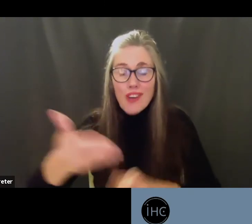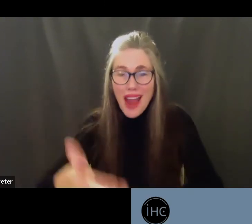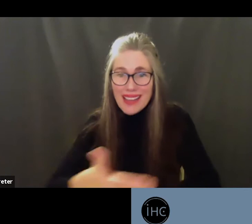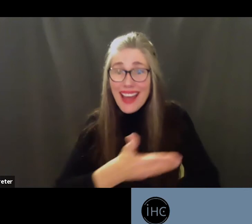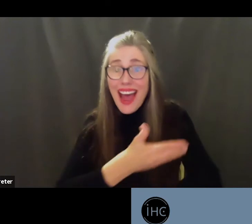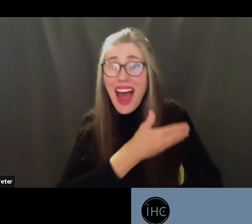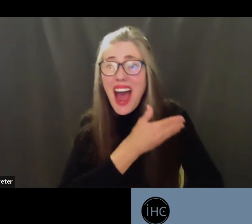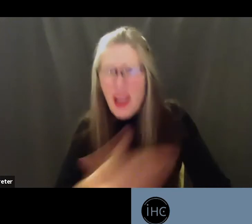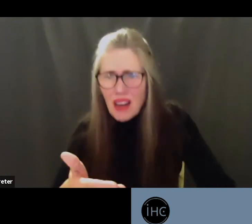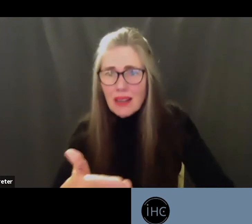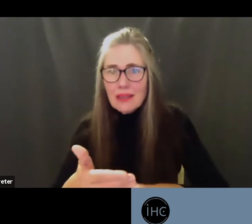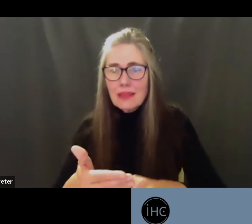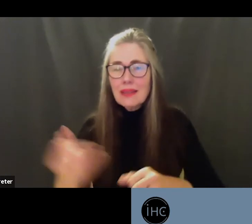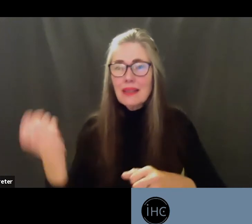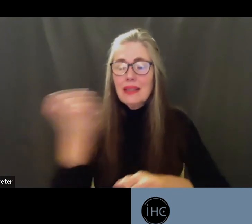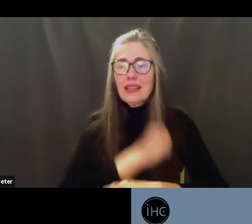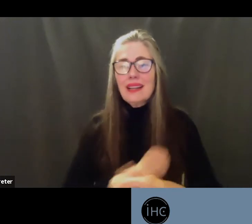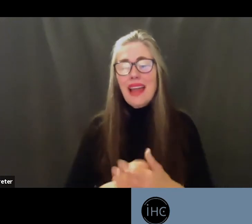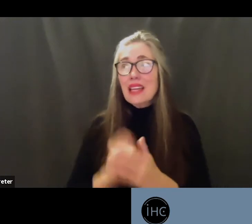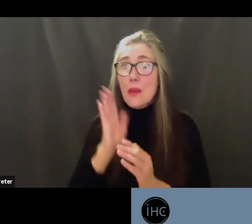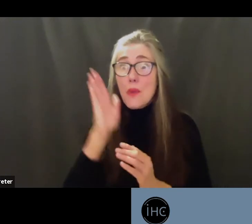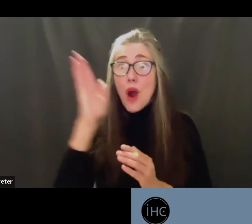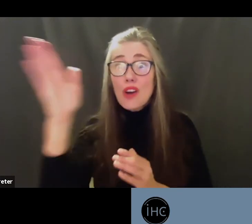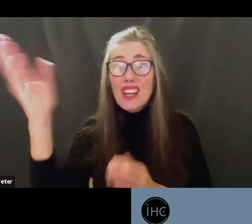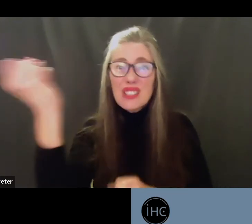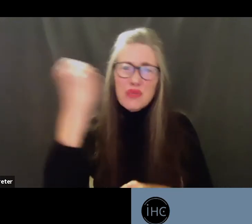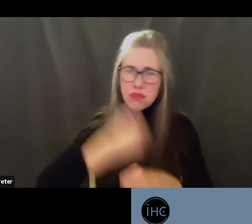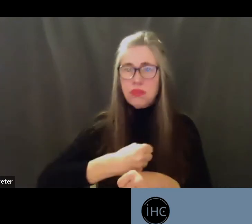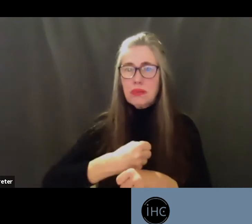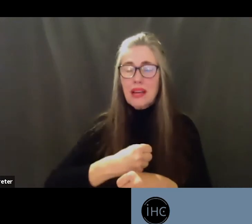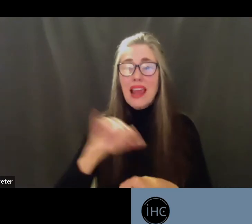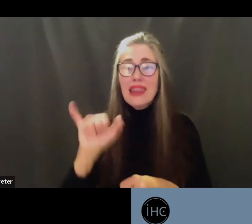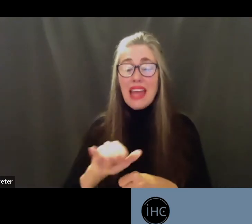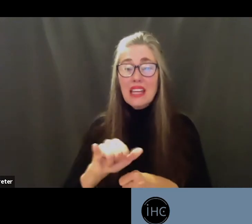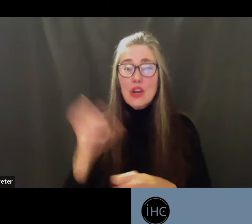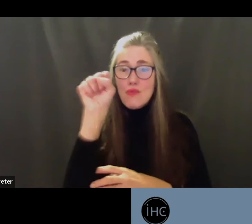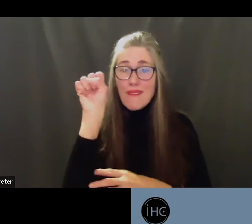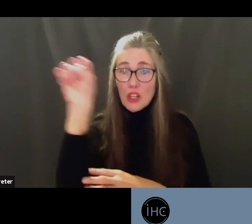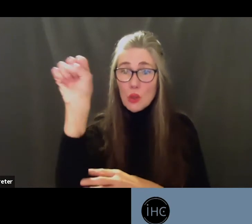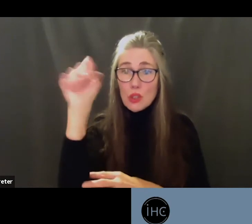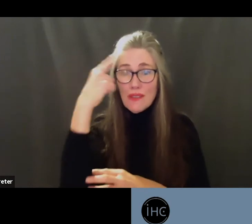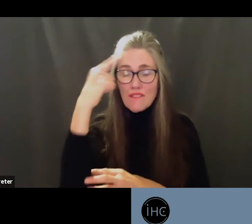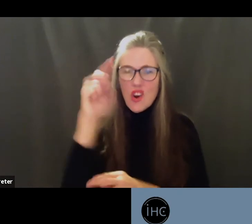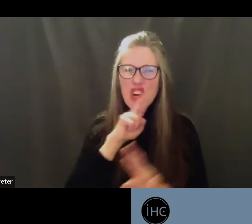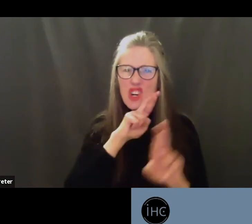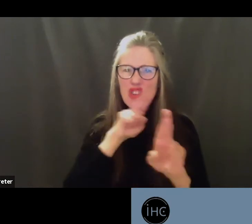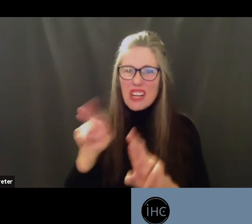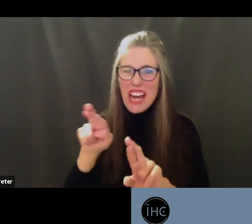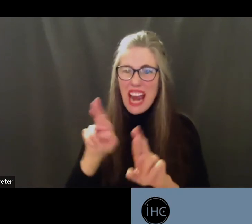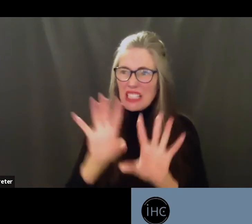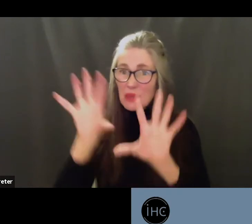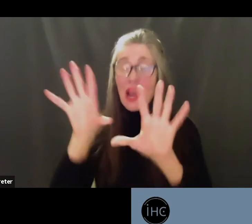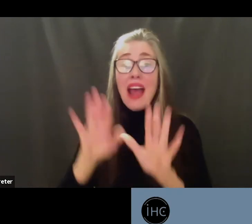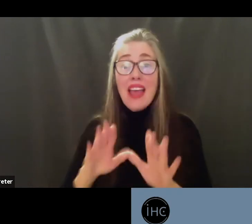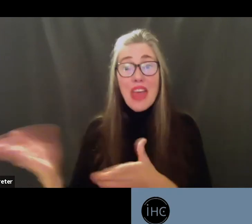of it's this kind of revolution of reaction, as Mussolini called it. So they bring in